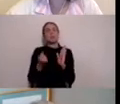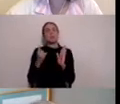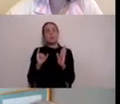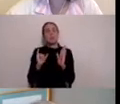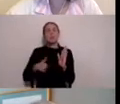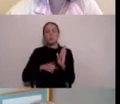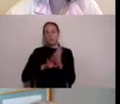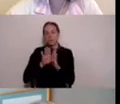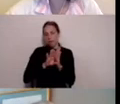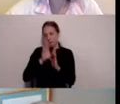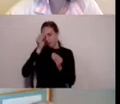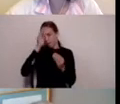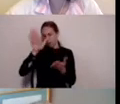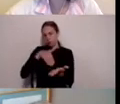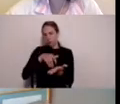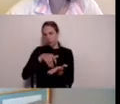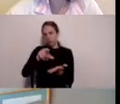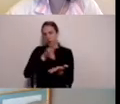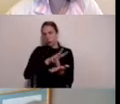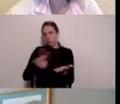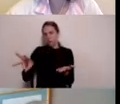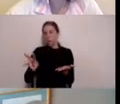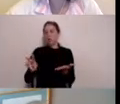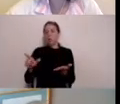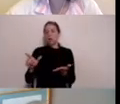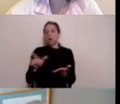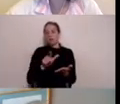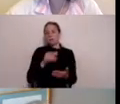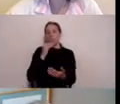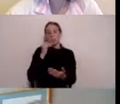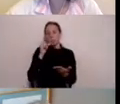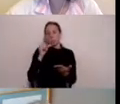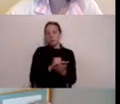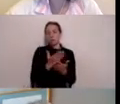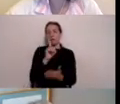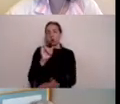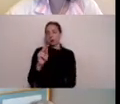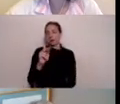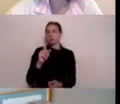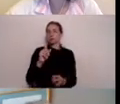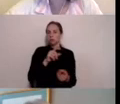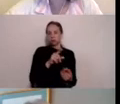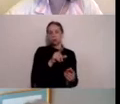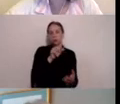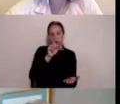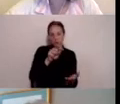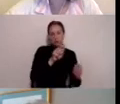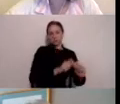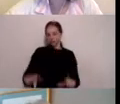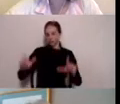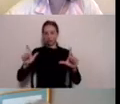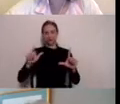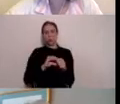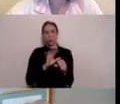webpage. So on the left is our homepage, and it offers you a link directly to the COVID information page.